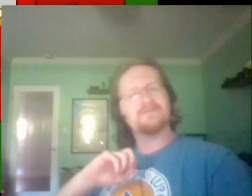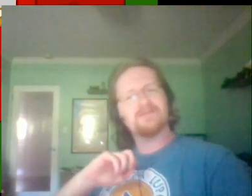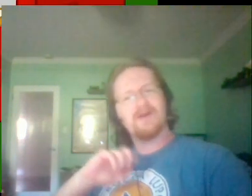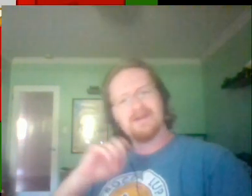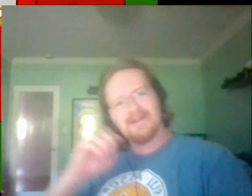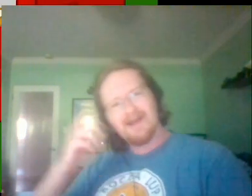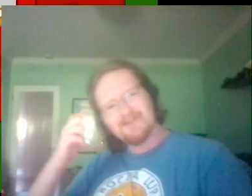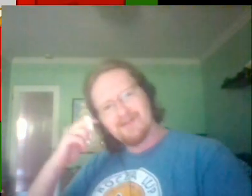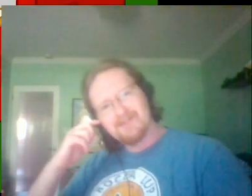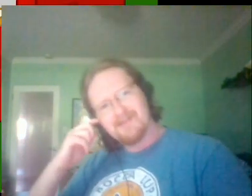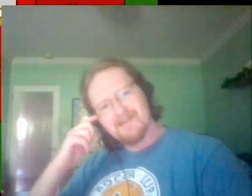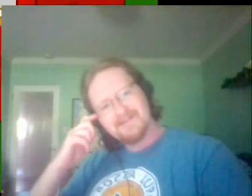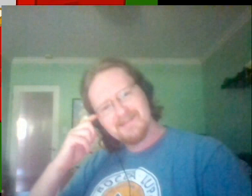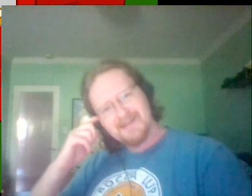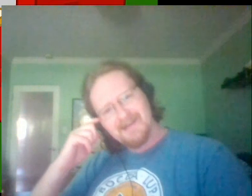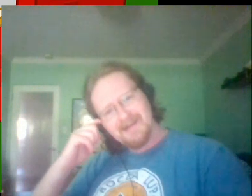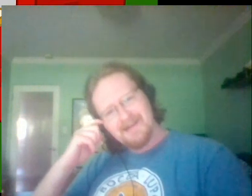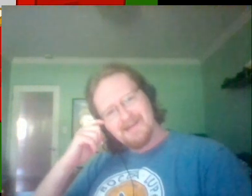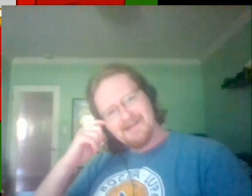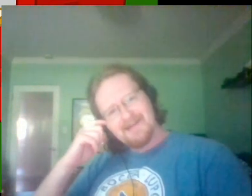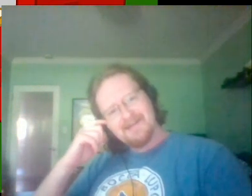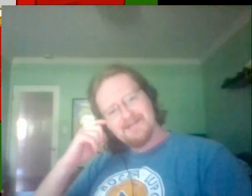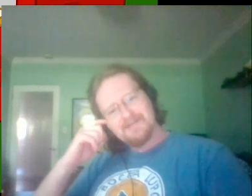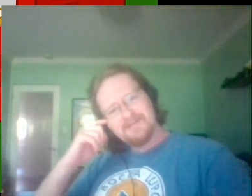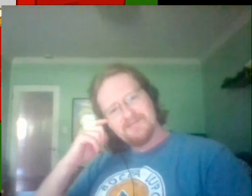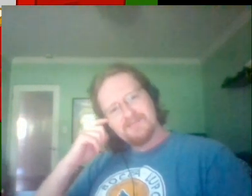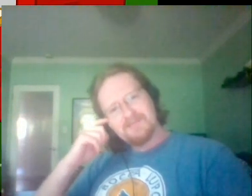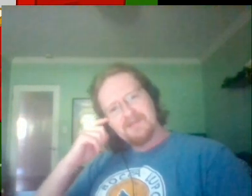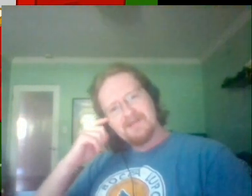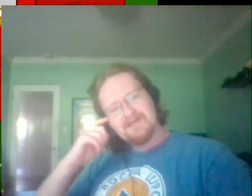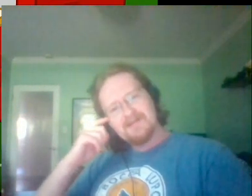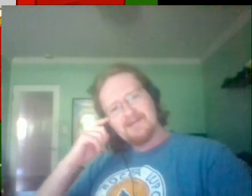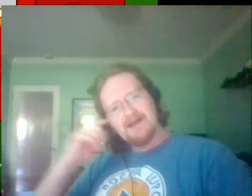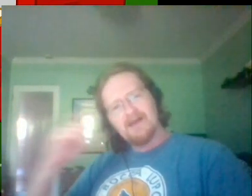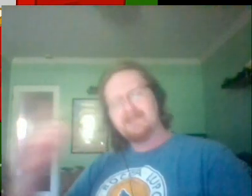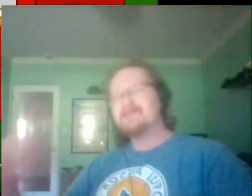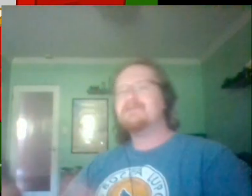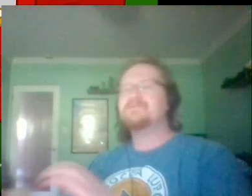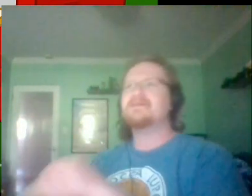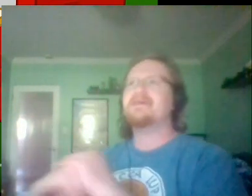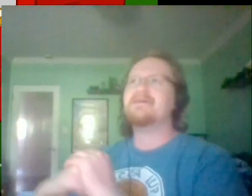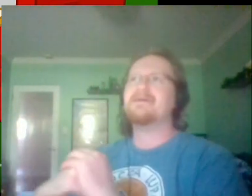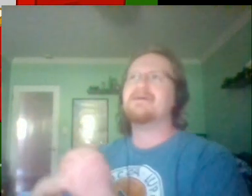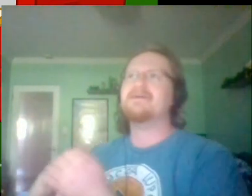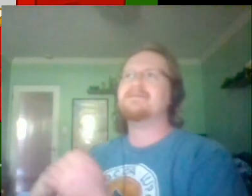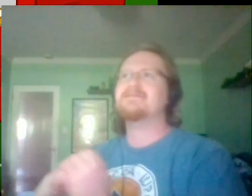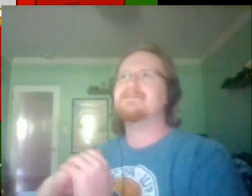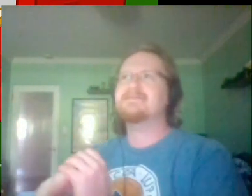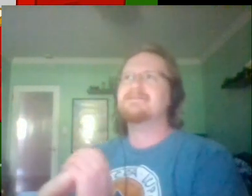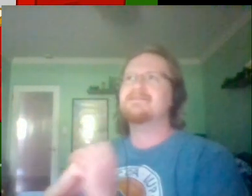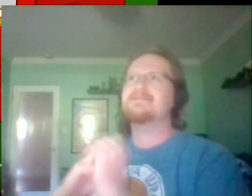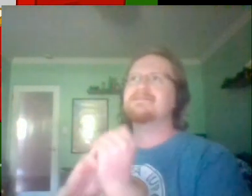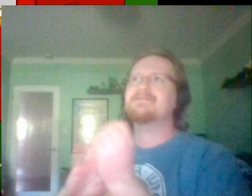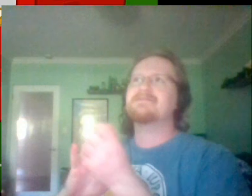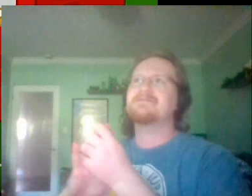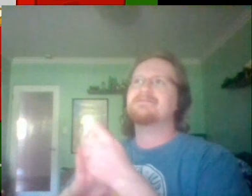In line Five That's five bucks they ever spend They keep saying They